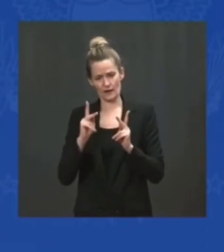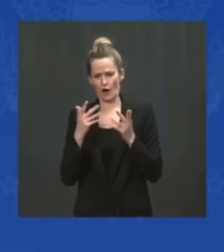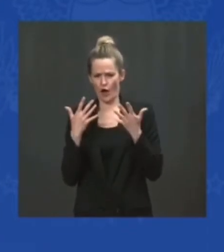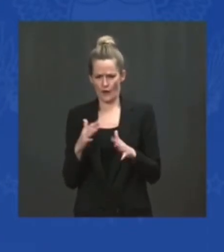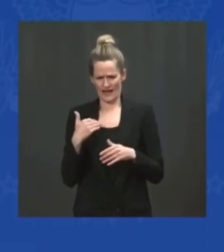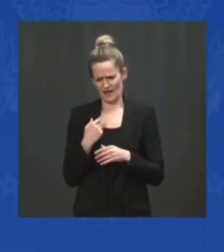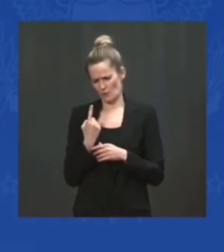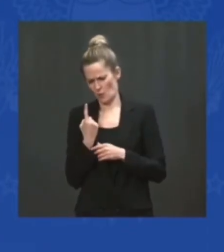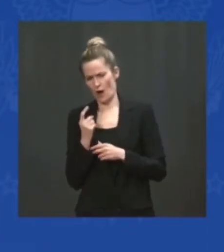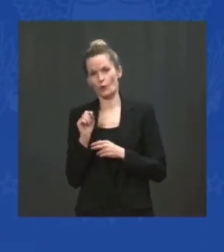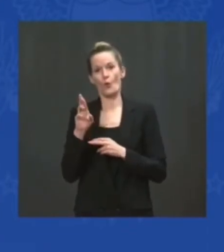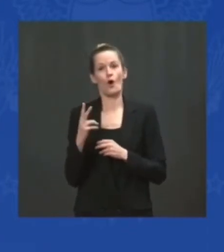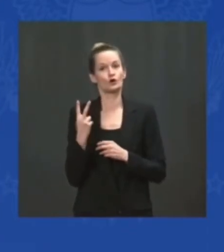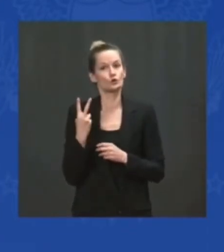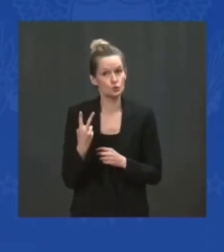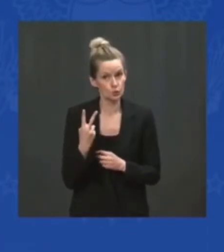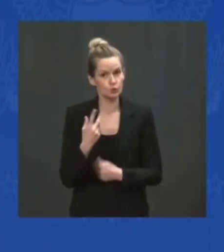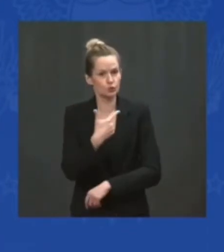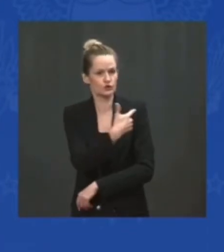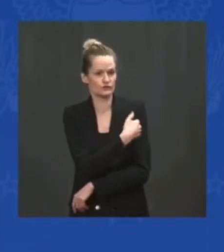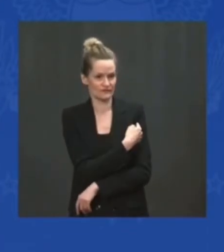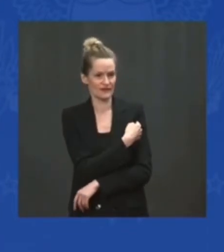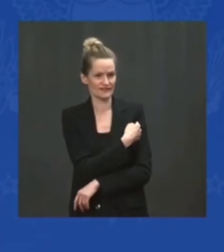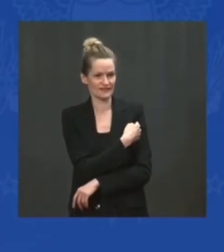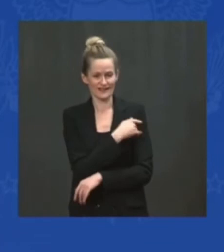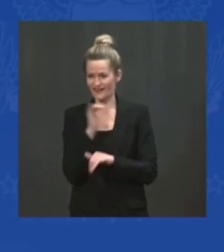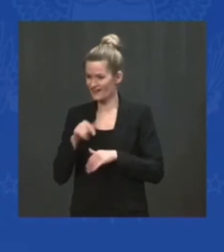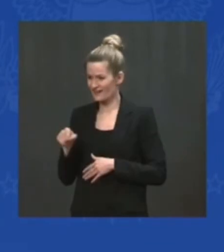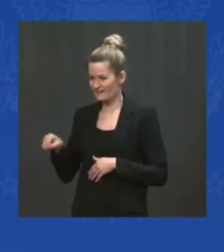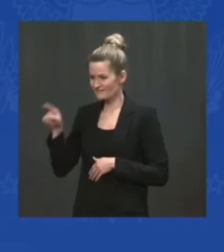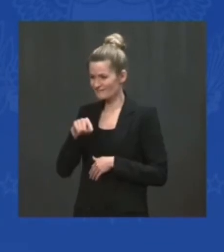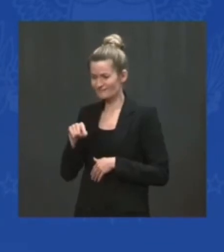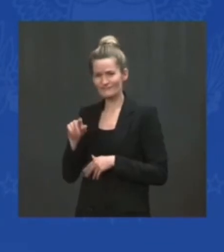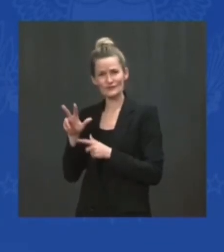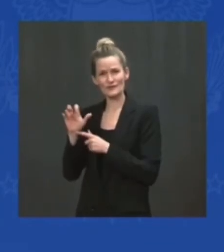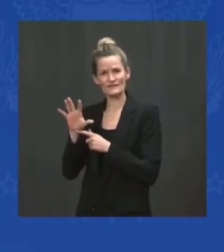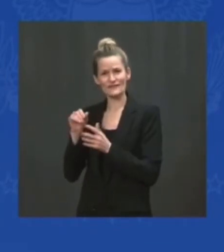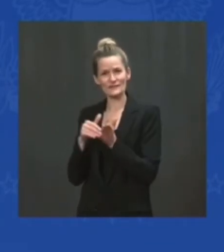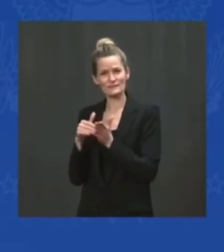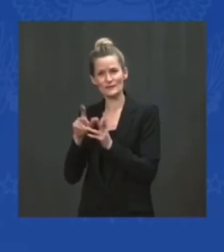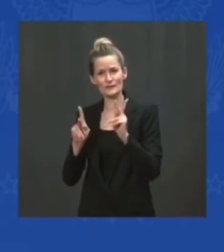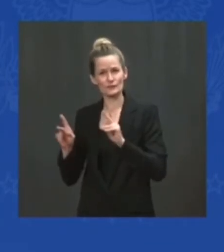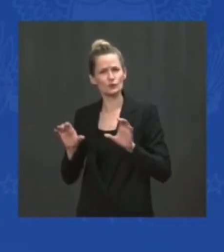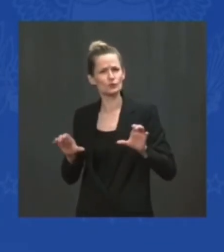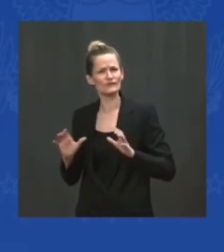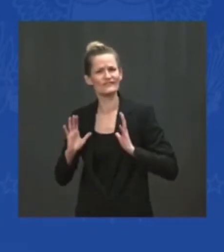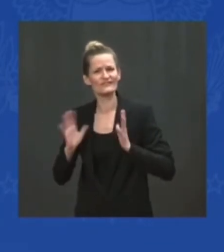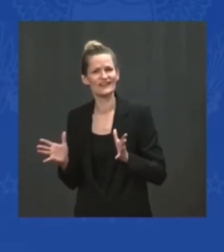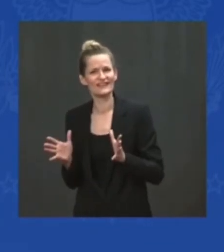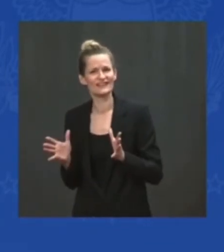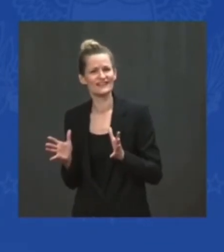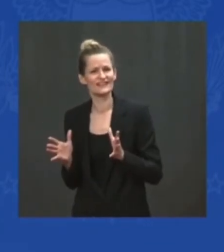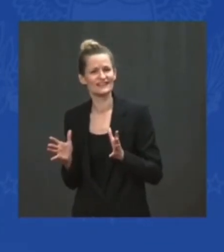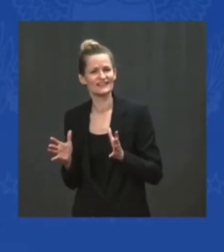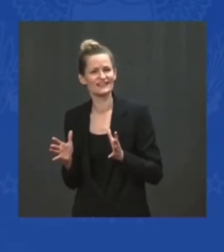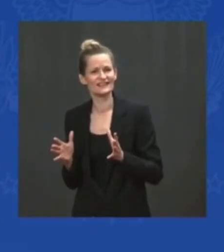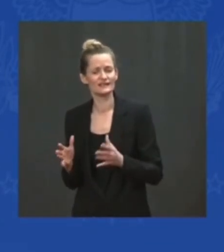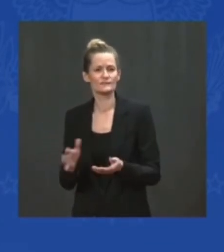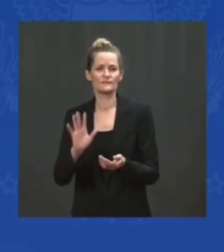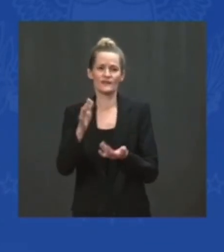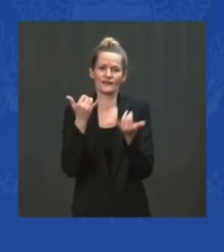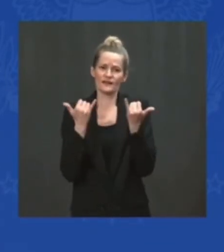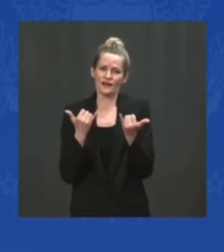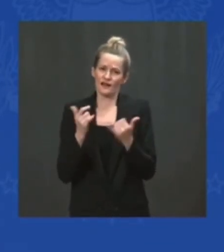They're doing fine. I'm pleased to report the past week we've seen the first time vaccinations in America go